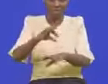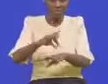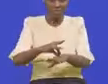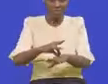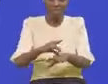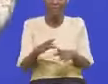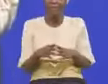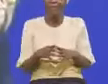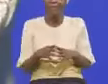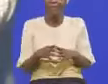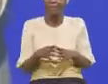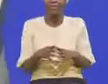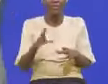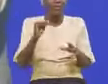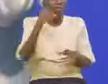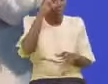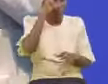Eh America mala nyimba ji.